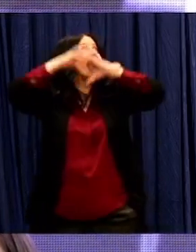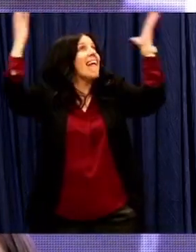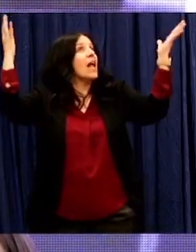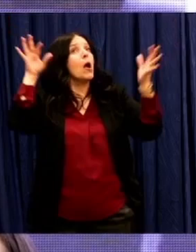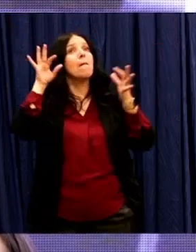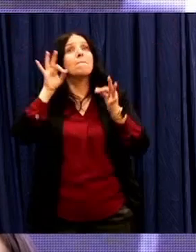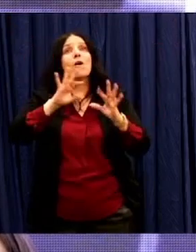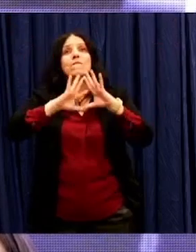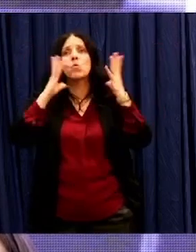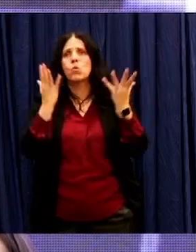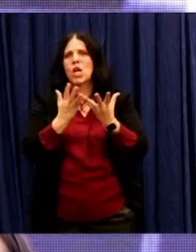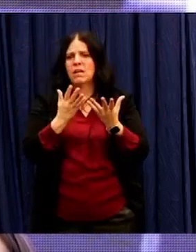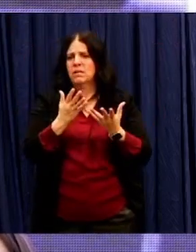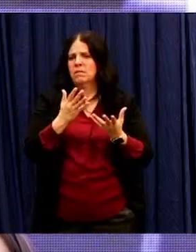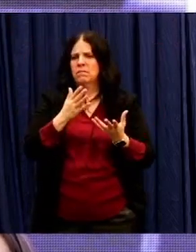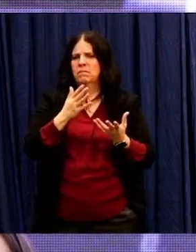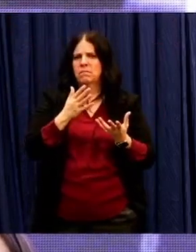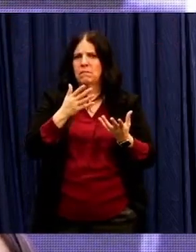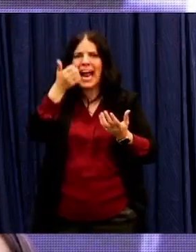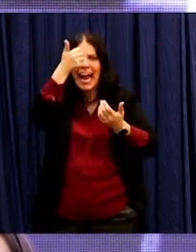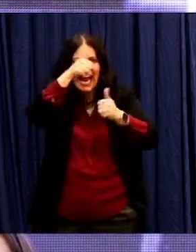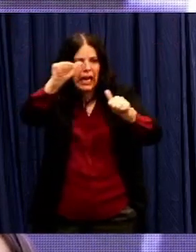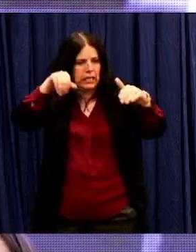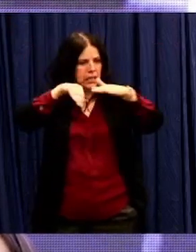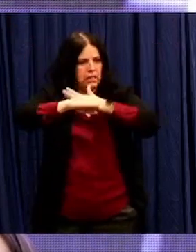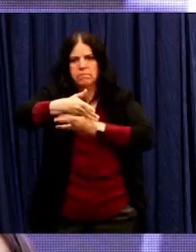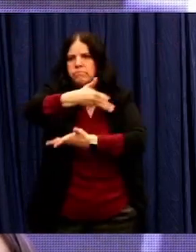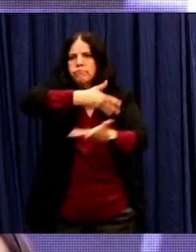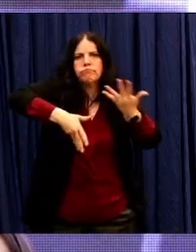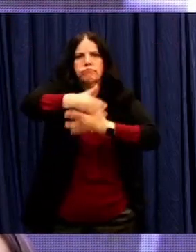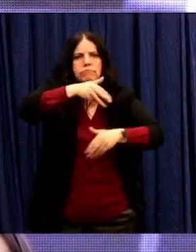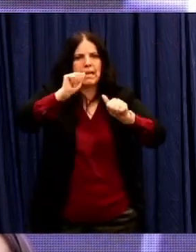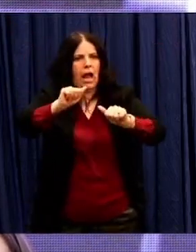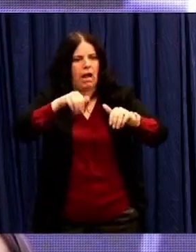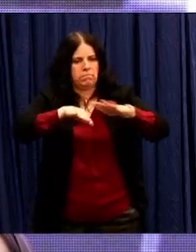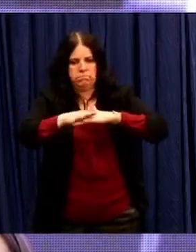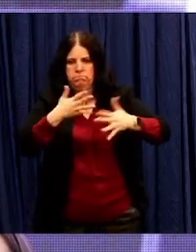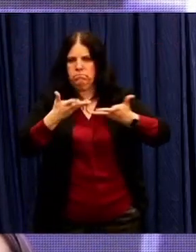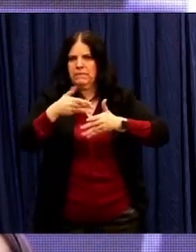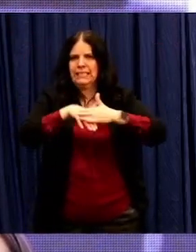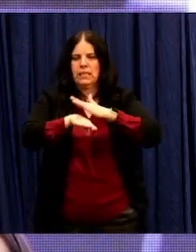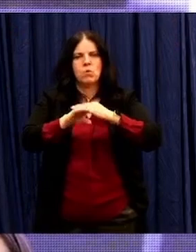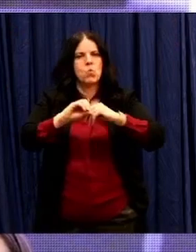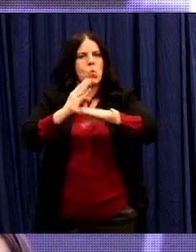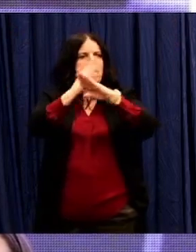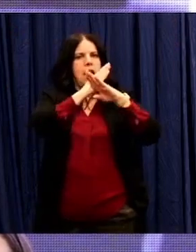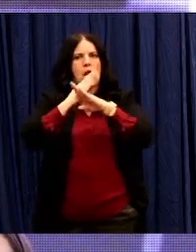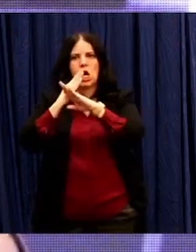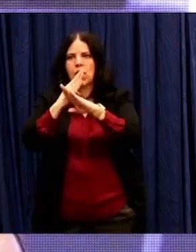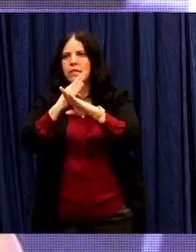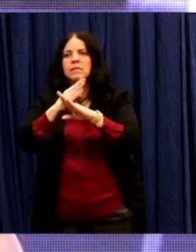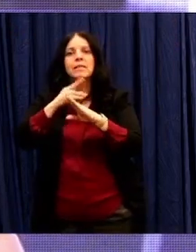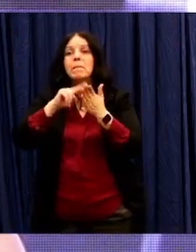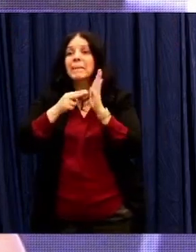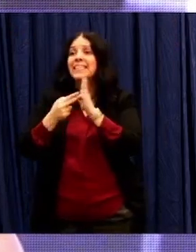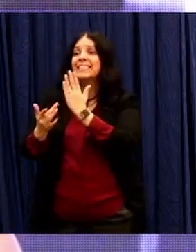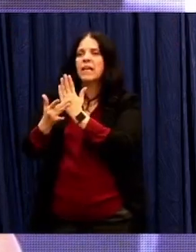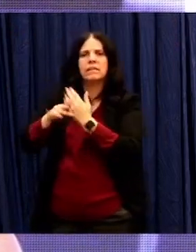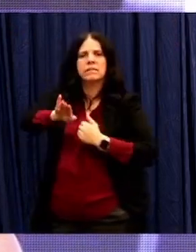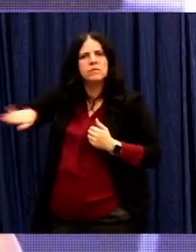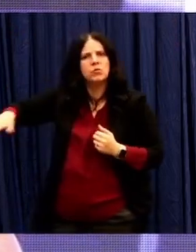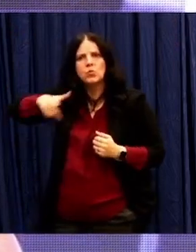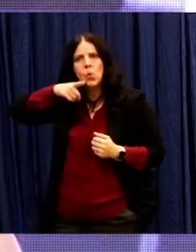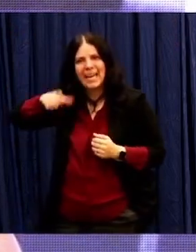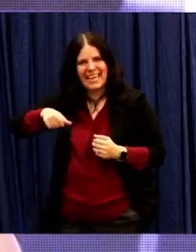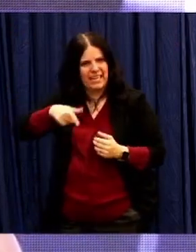a perfect world, right? Because you could just interact with your environment and not have to worry about the environment being